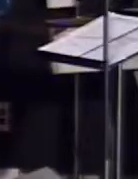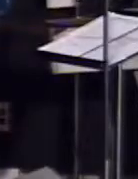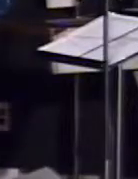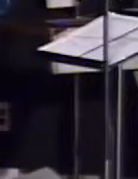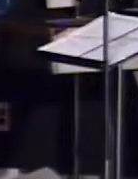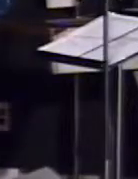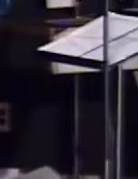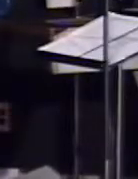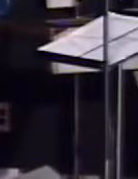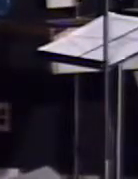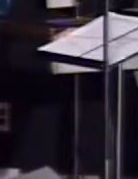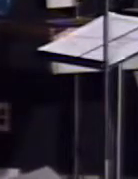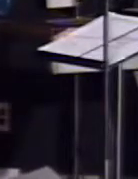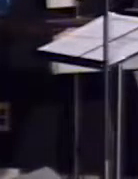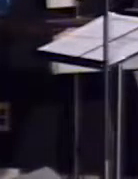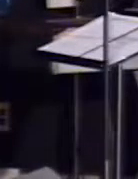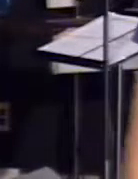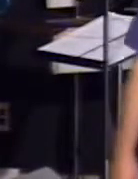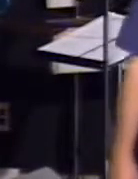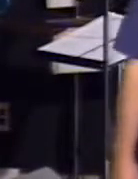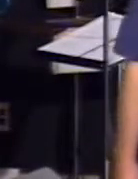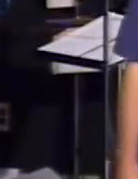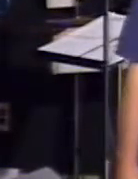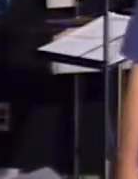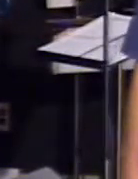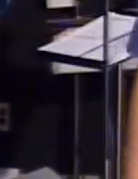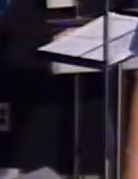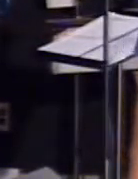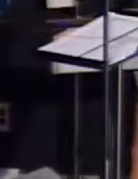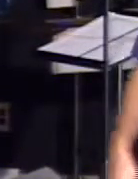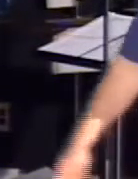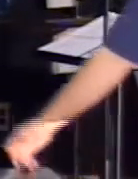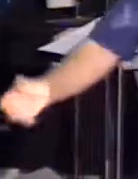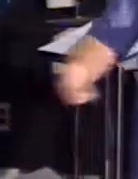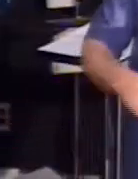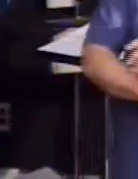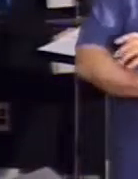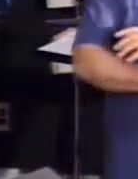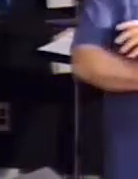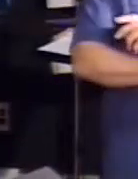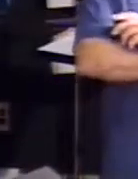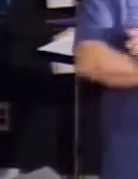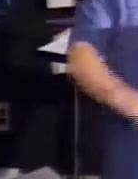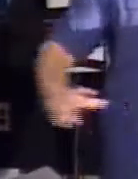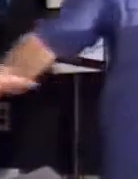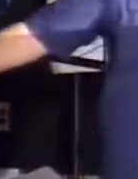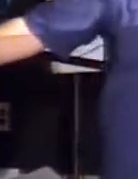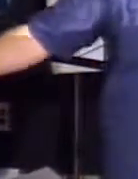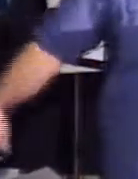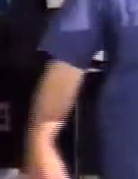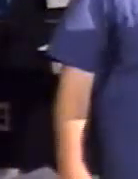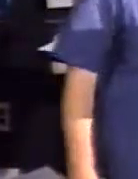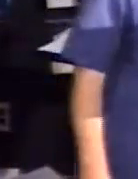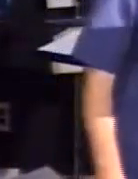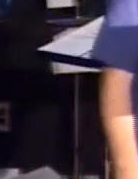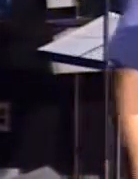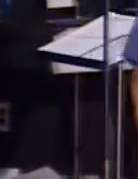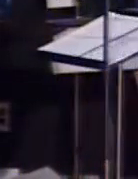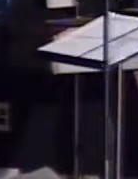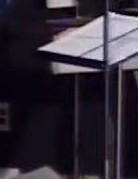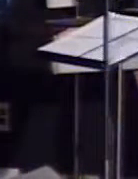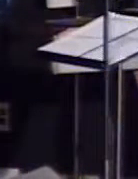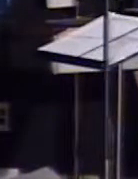And but it is the reason why he wants to draw near is to not only save us, but help us through the life that we